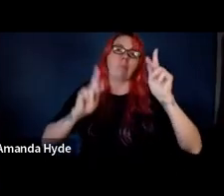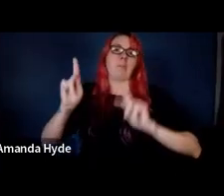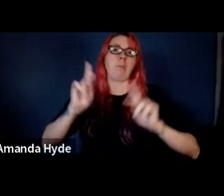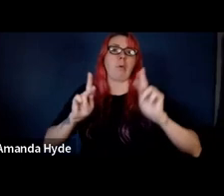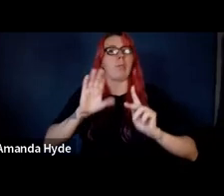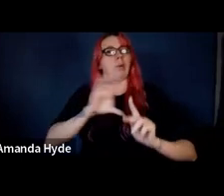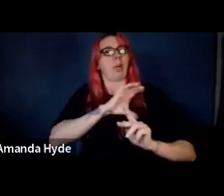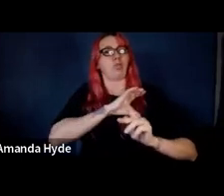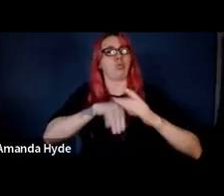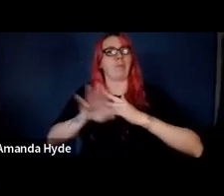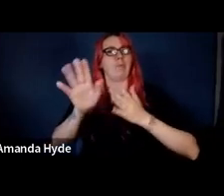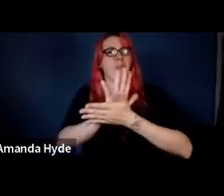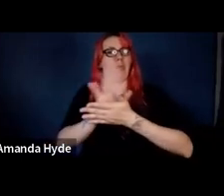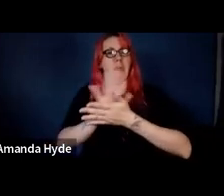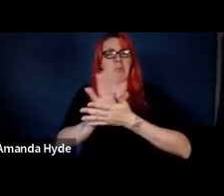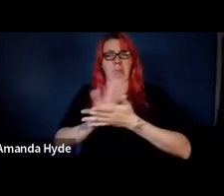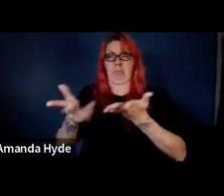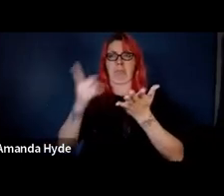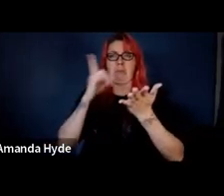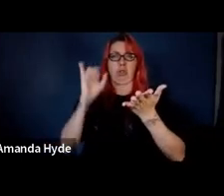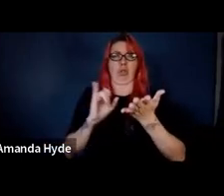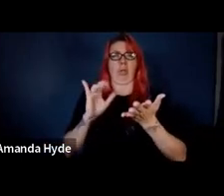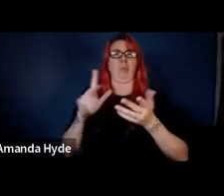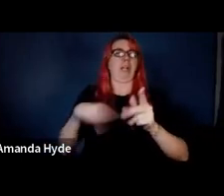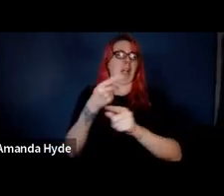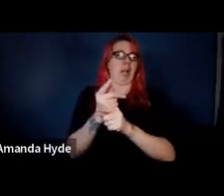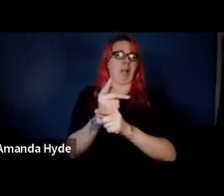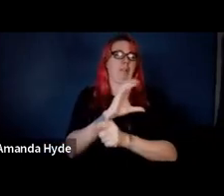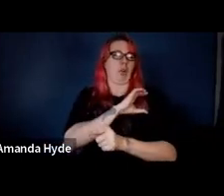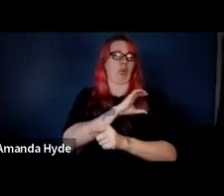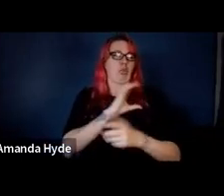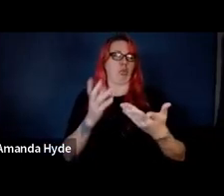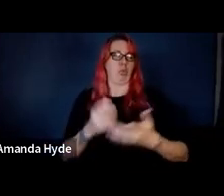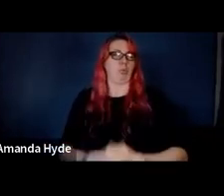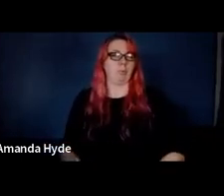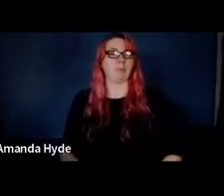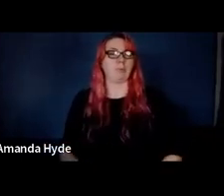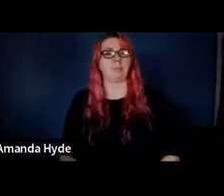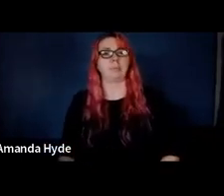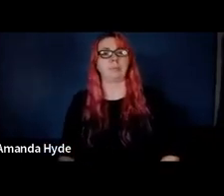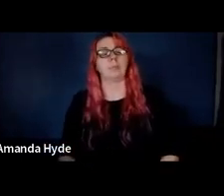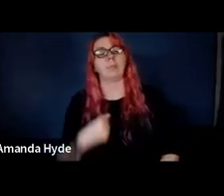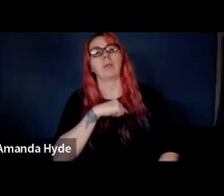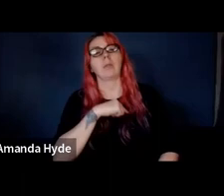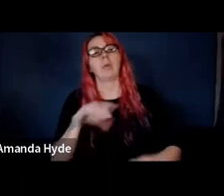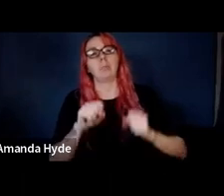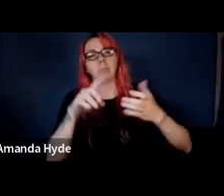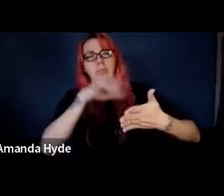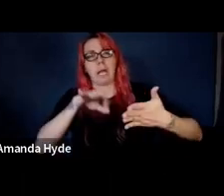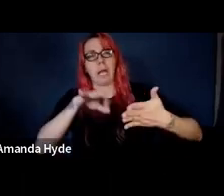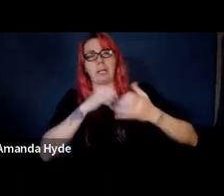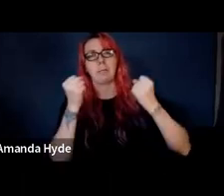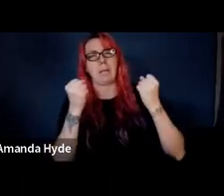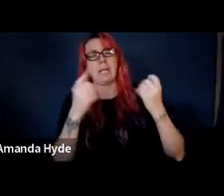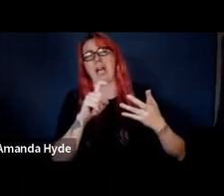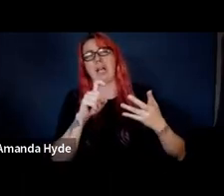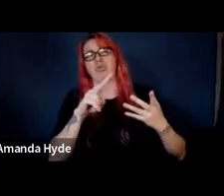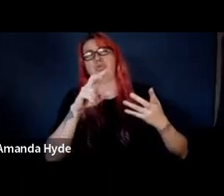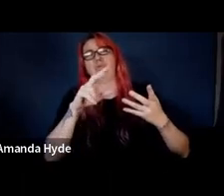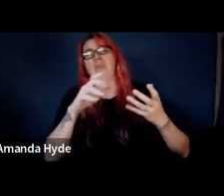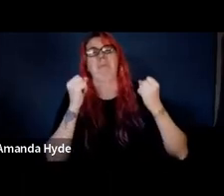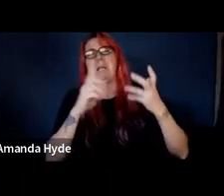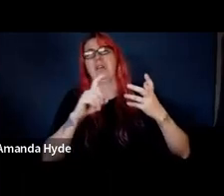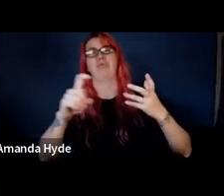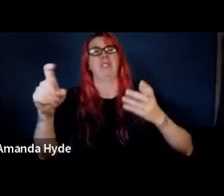there's literally hundreds of films that have come out of Hollywood that depict the Mounties and the great